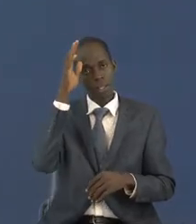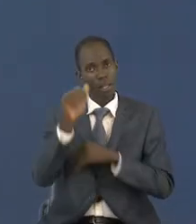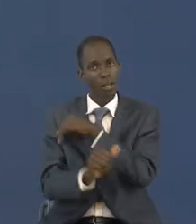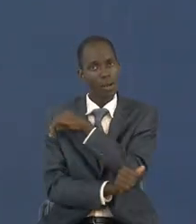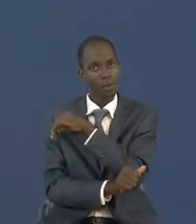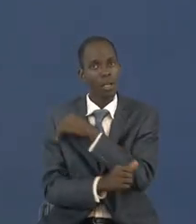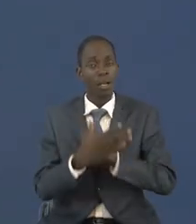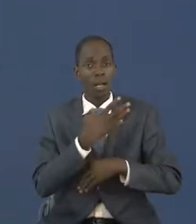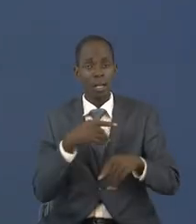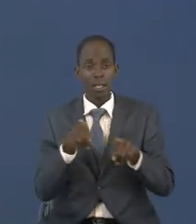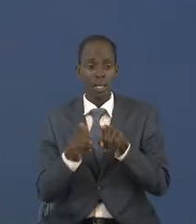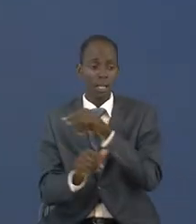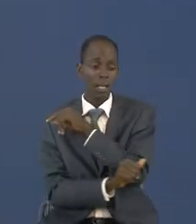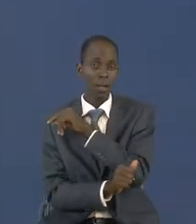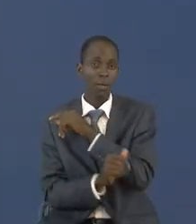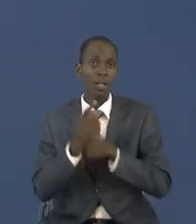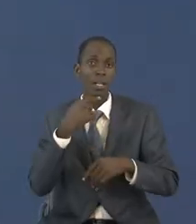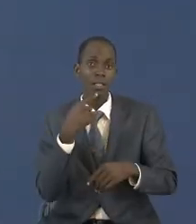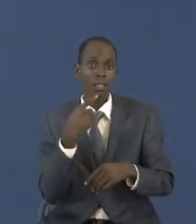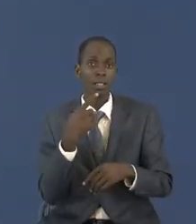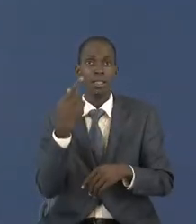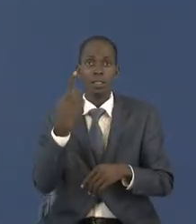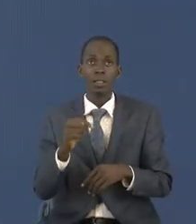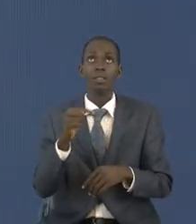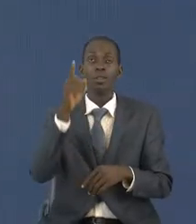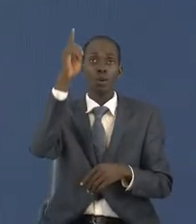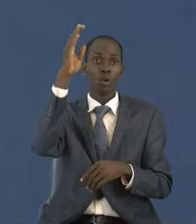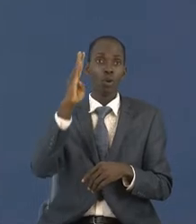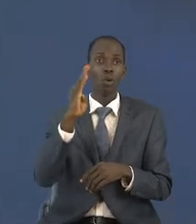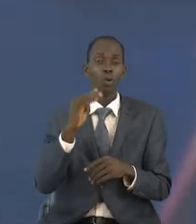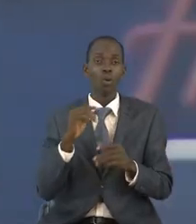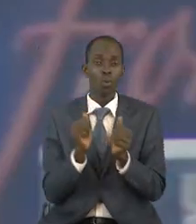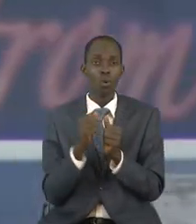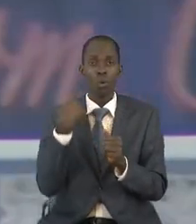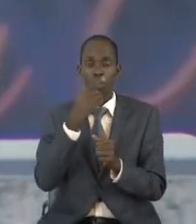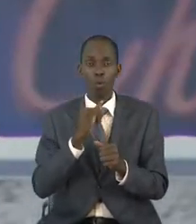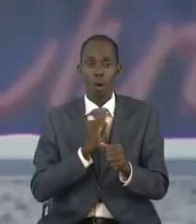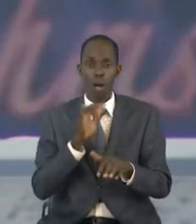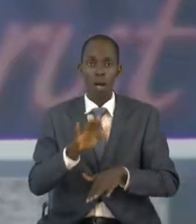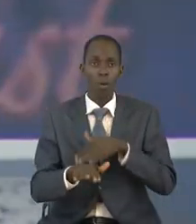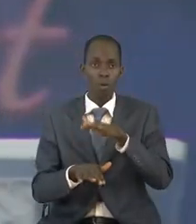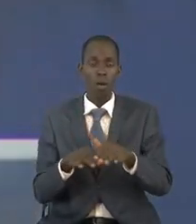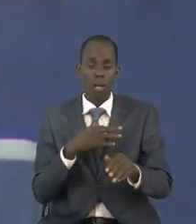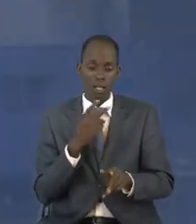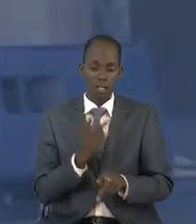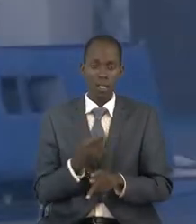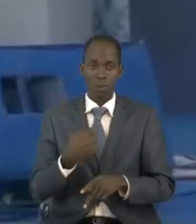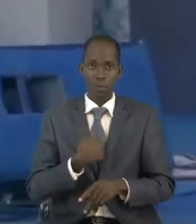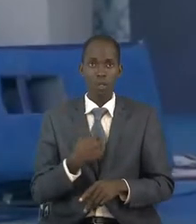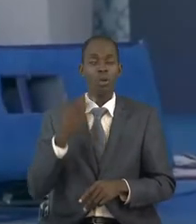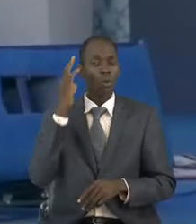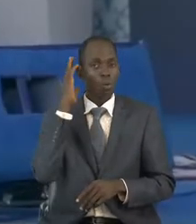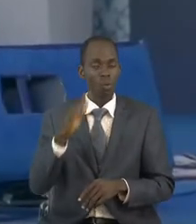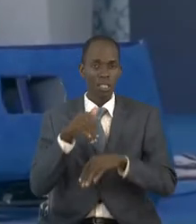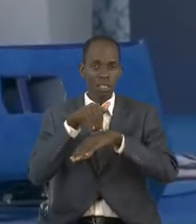Abraham said, the God with whom I walk, and he sustained me, he will send this